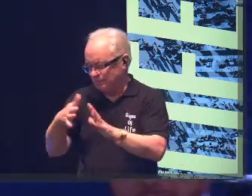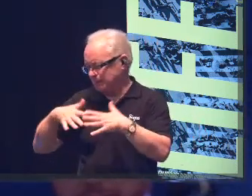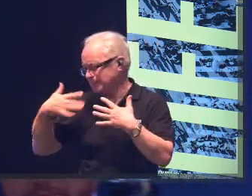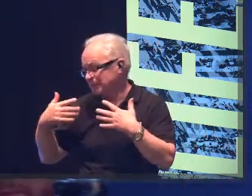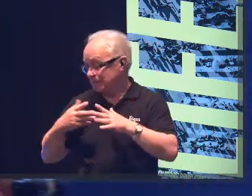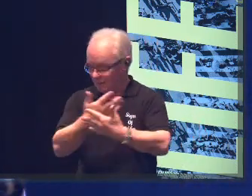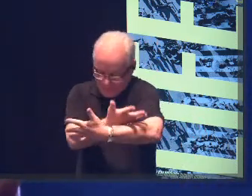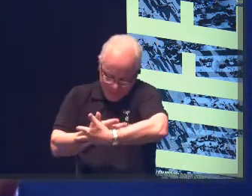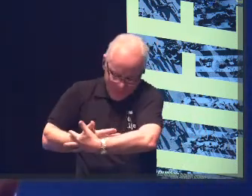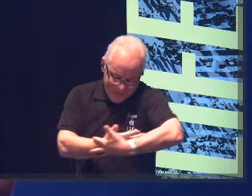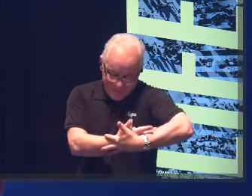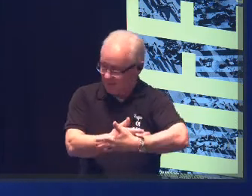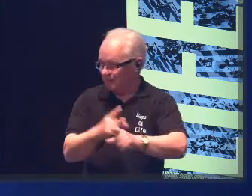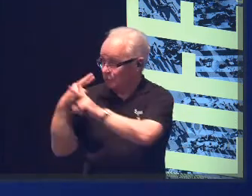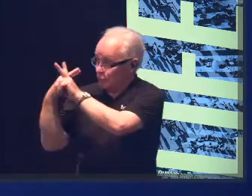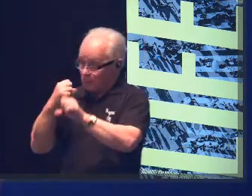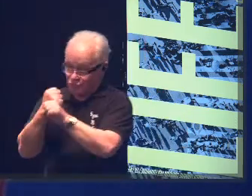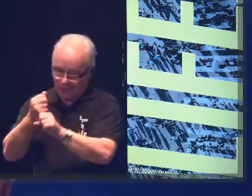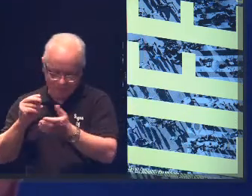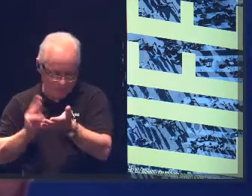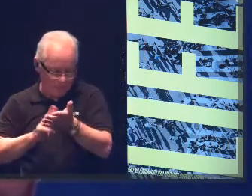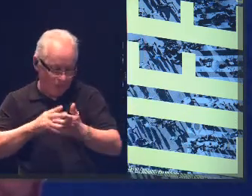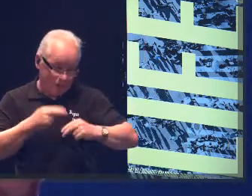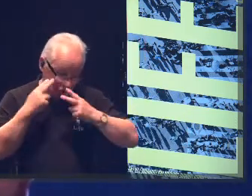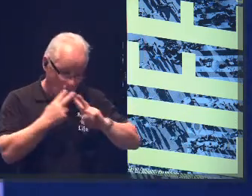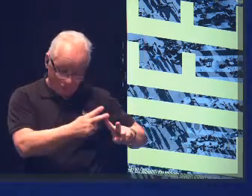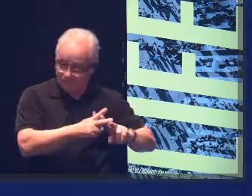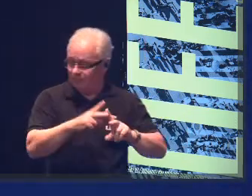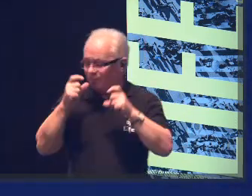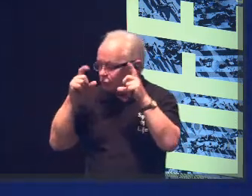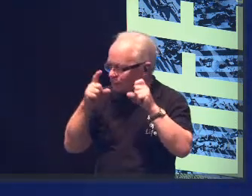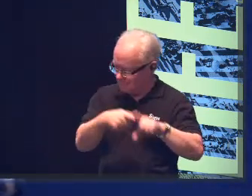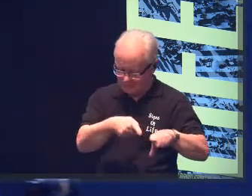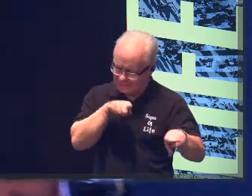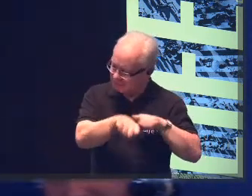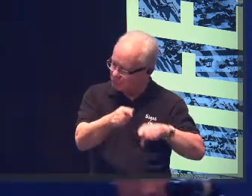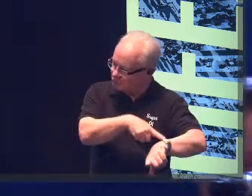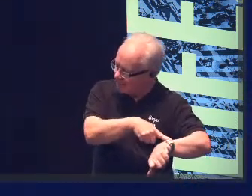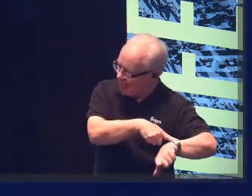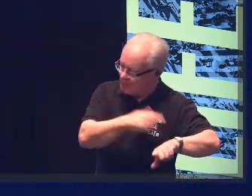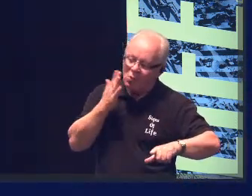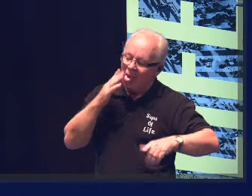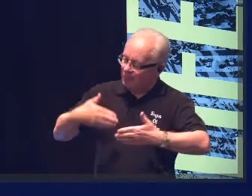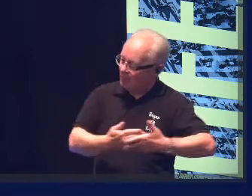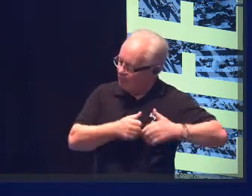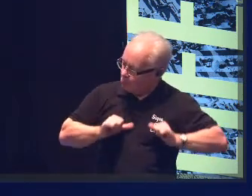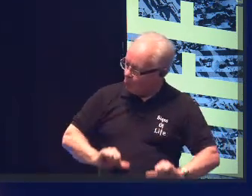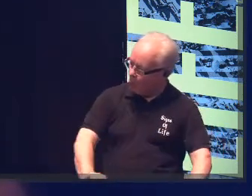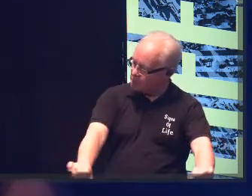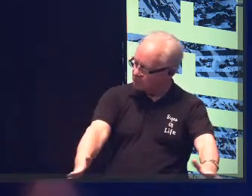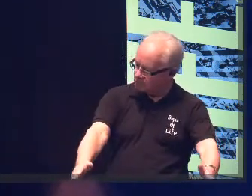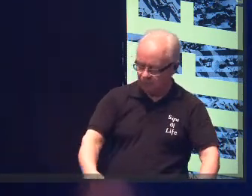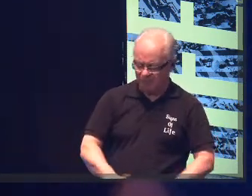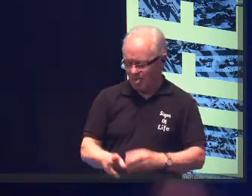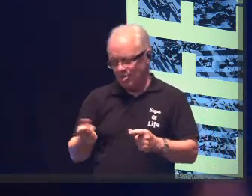planned for the gram, you know, the Instagram photo would be so special. And then all of the things not going to